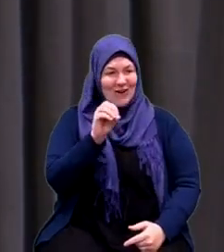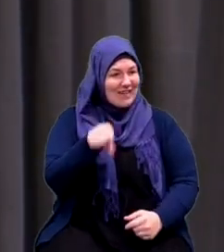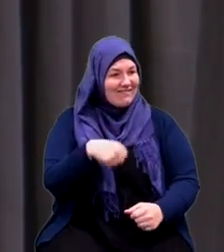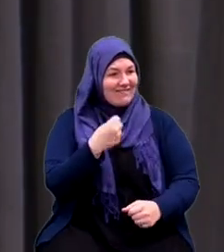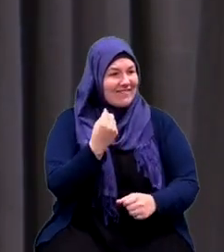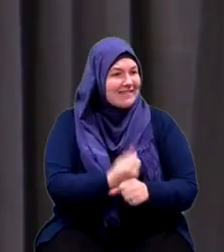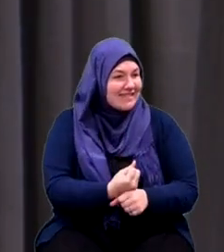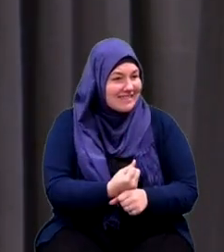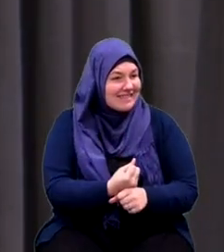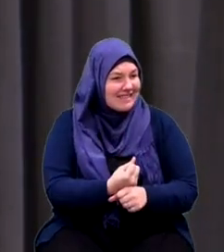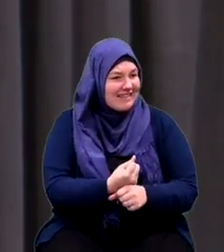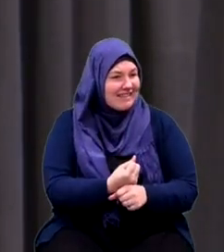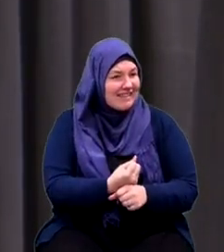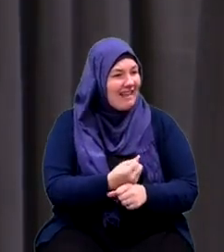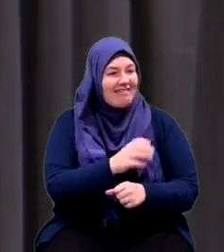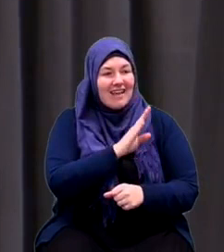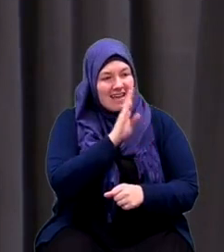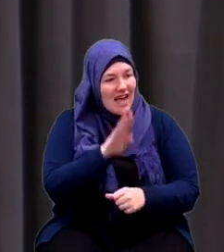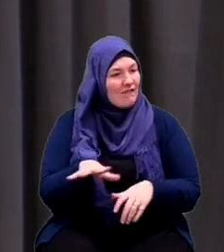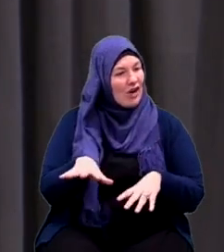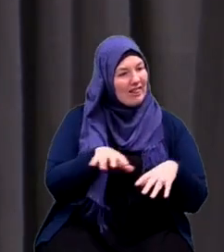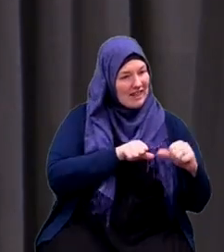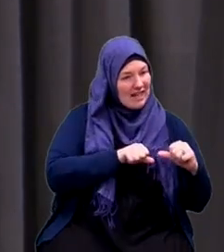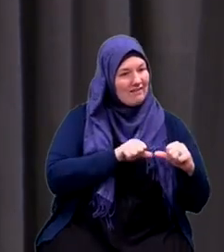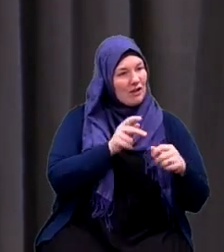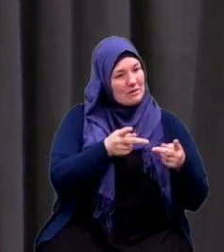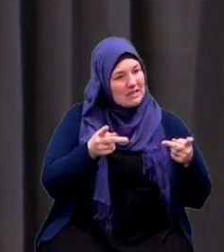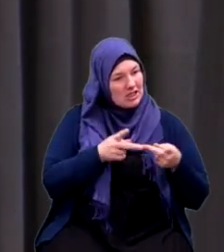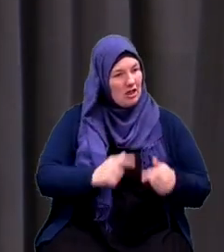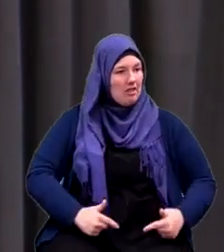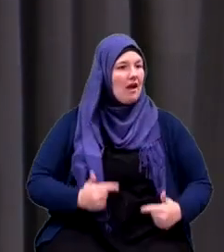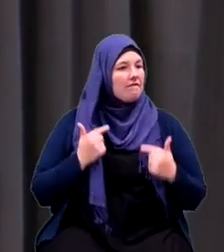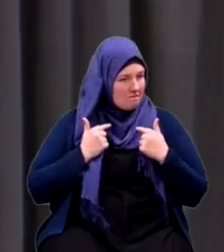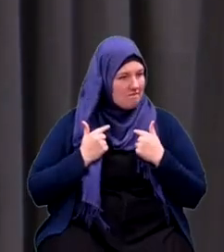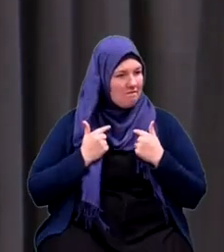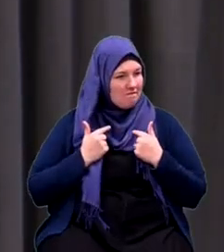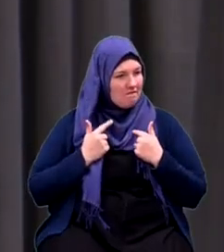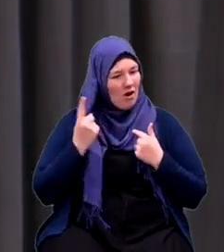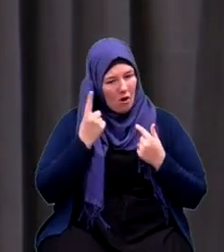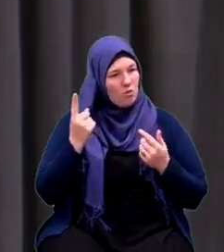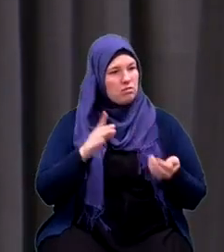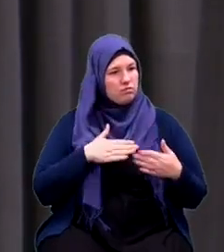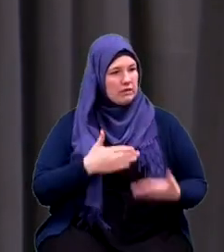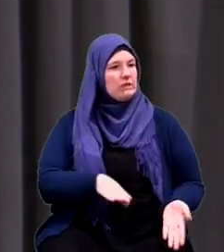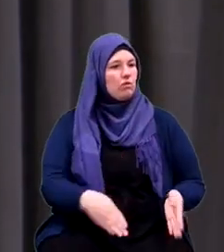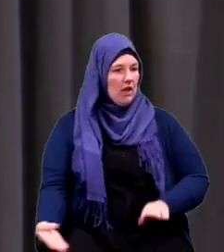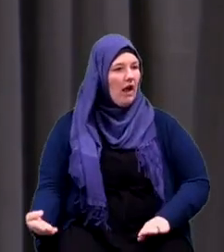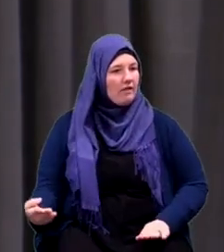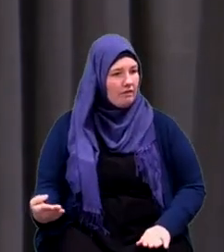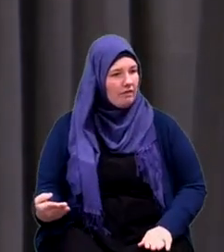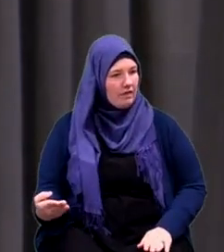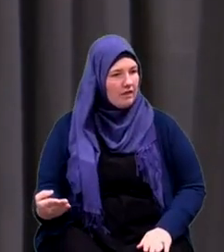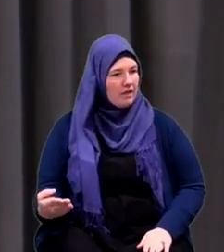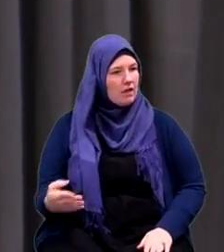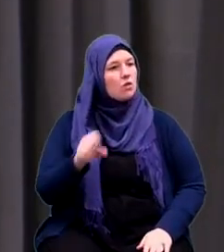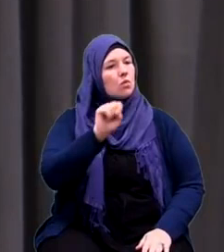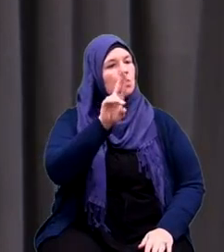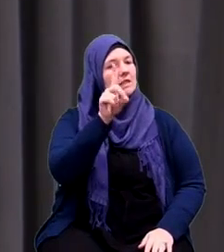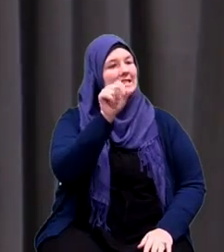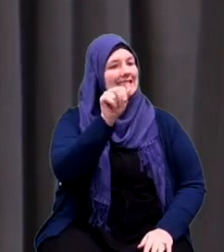get out of their position alive, except for Suarez Zahab of